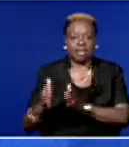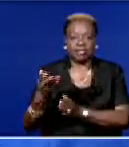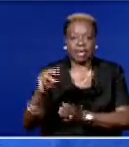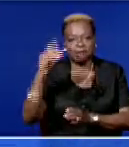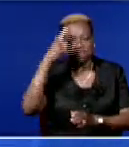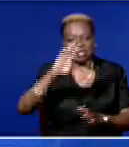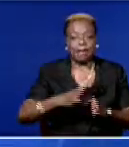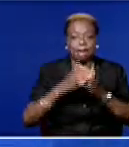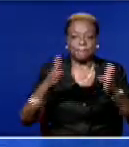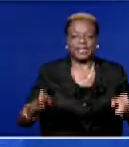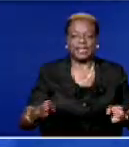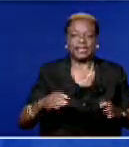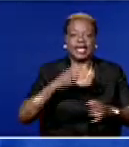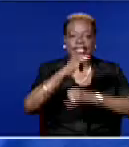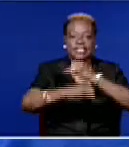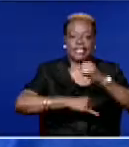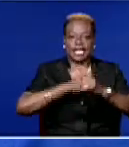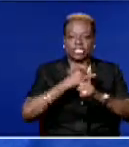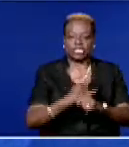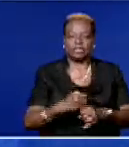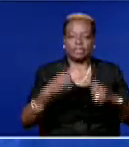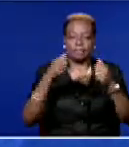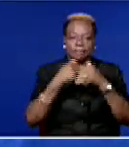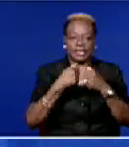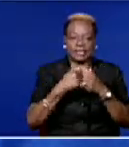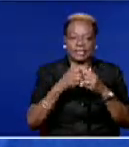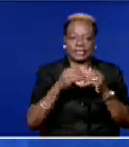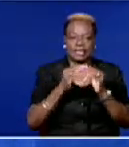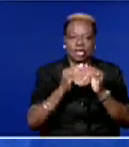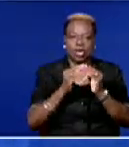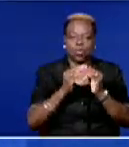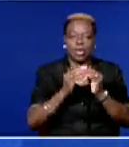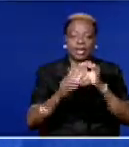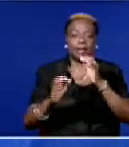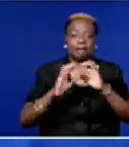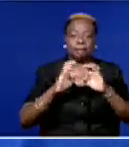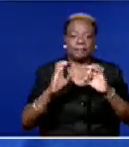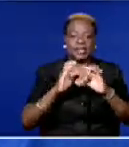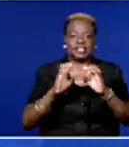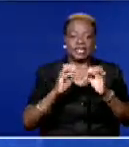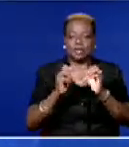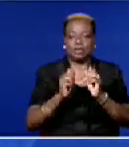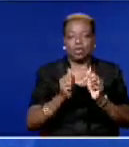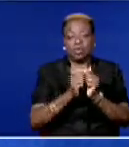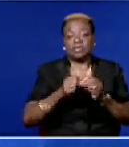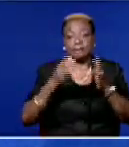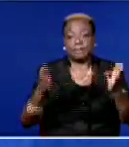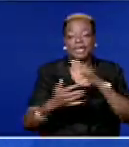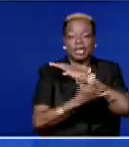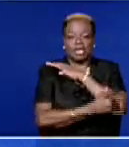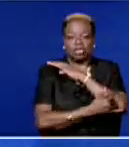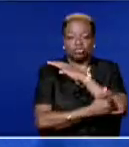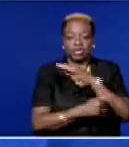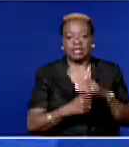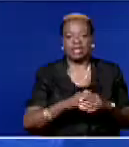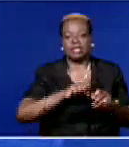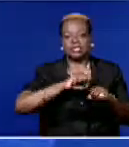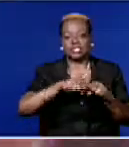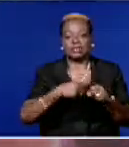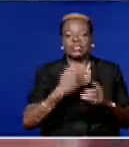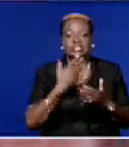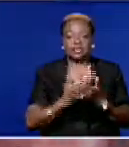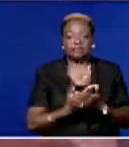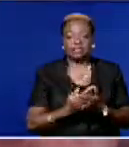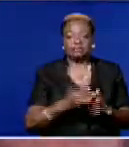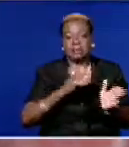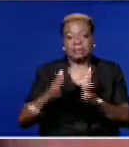meet. As you know, we'll be competing with the big countries of our continent, so it's good for them to be prepared, especially